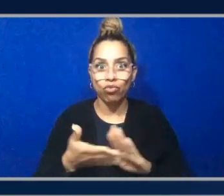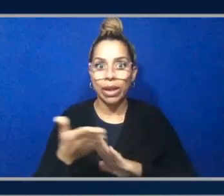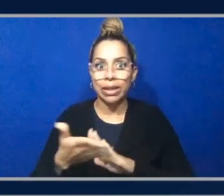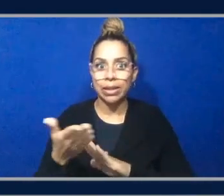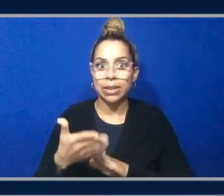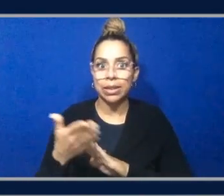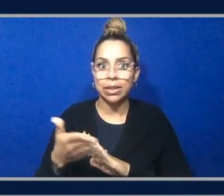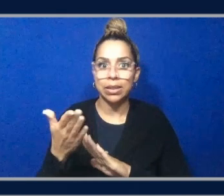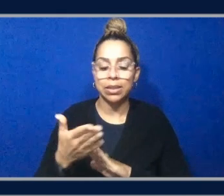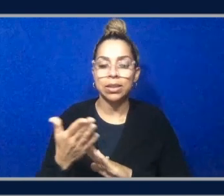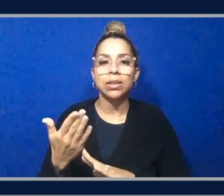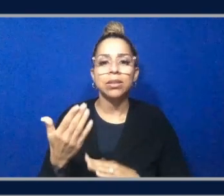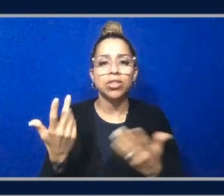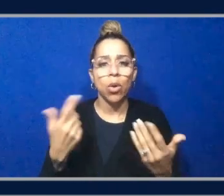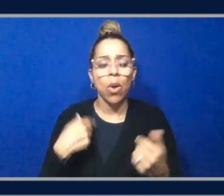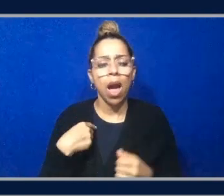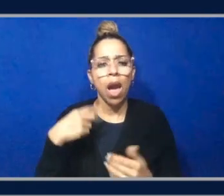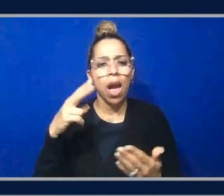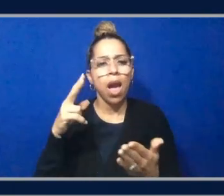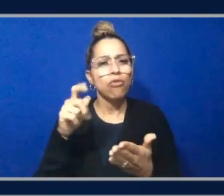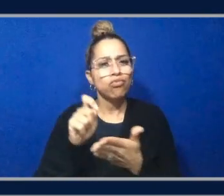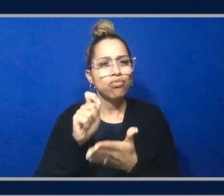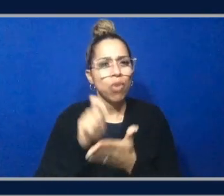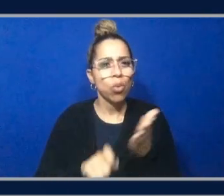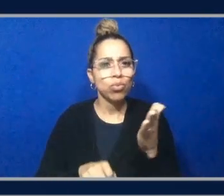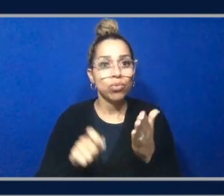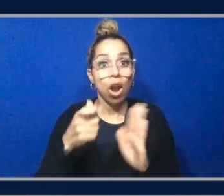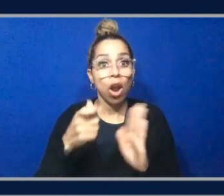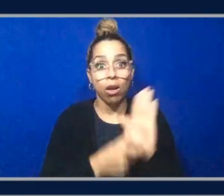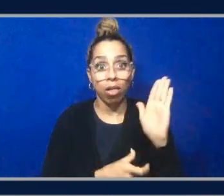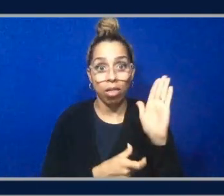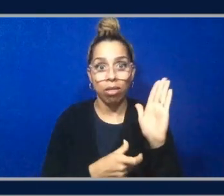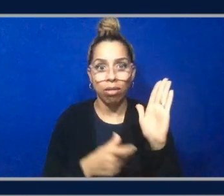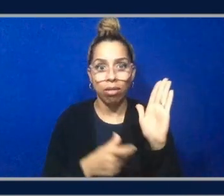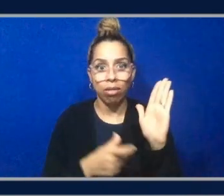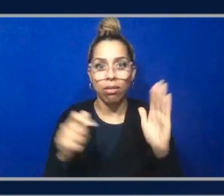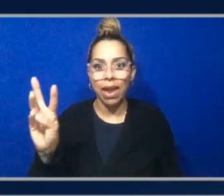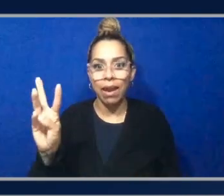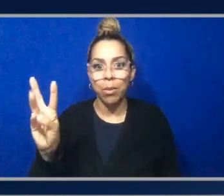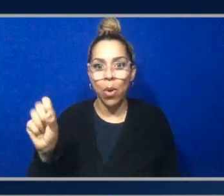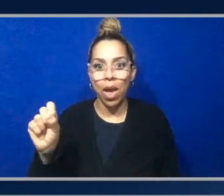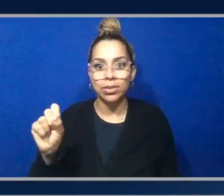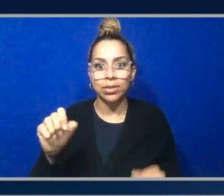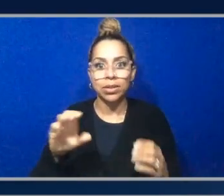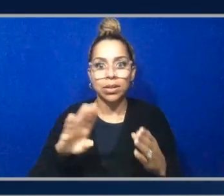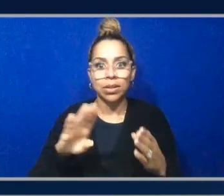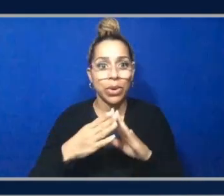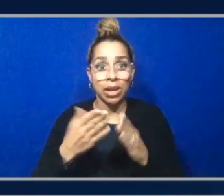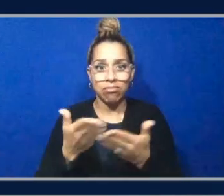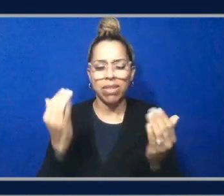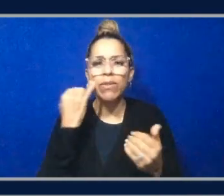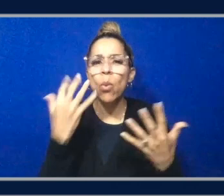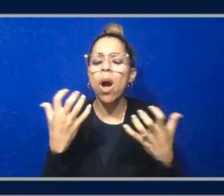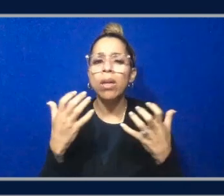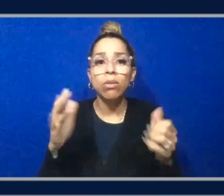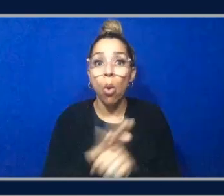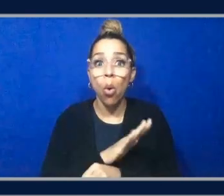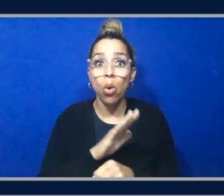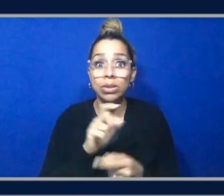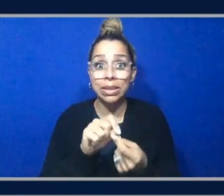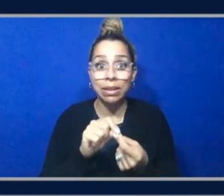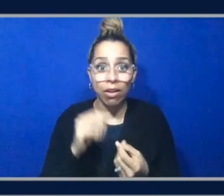wrote an article on community.aws. If ever you want to have the whole details of it, maybe you can share the